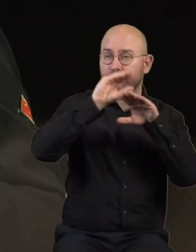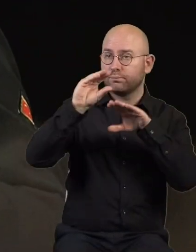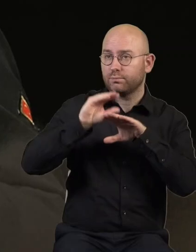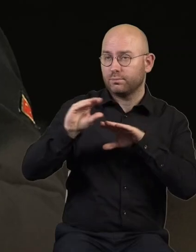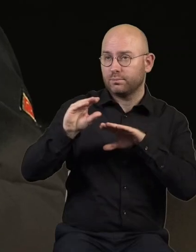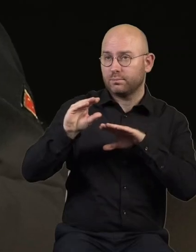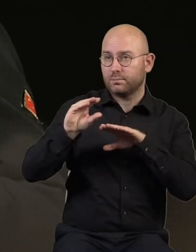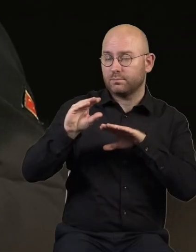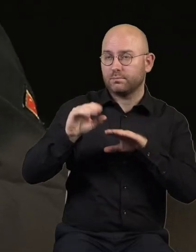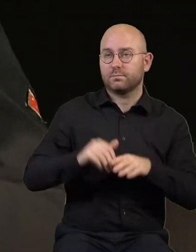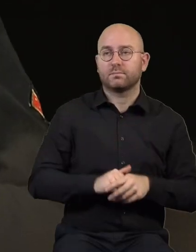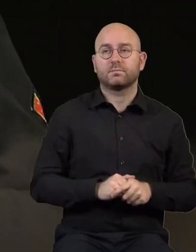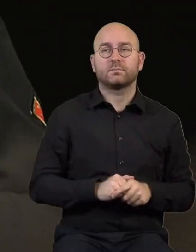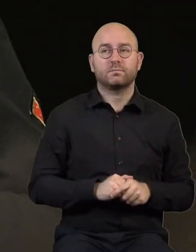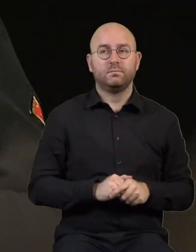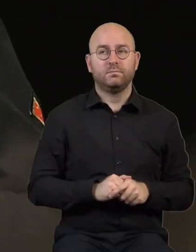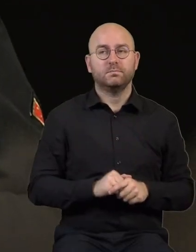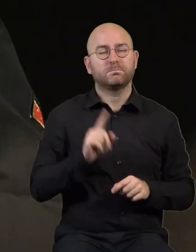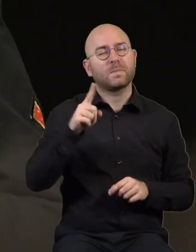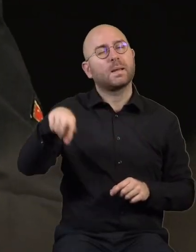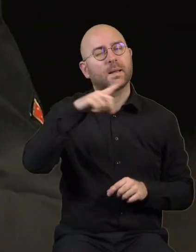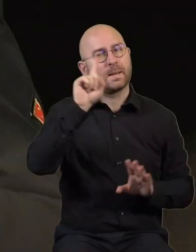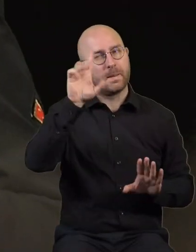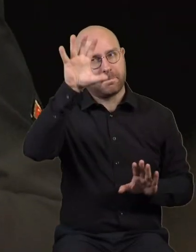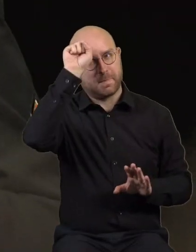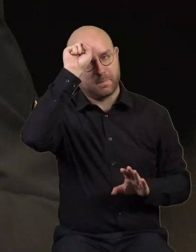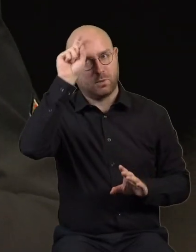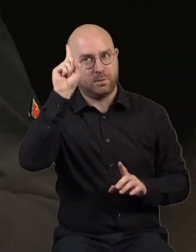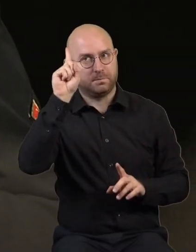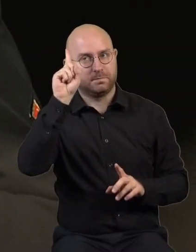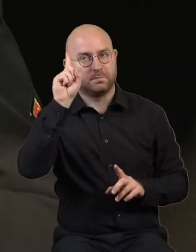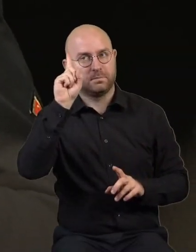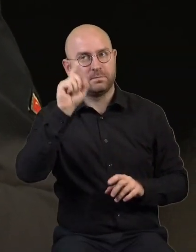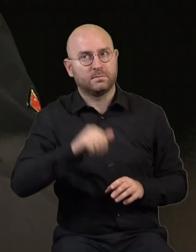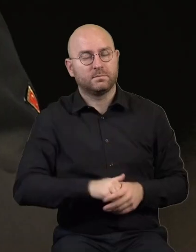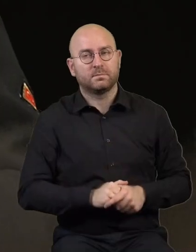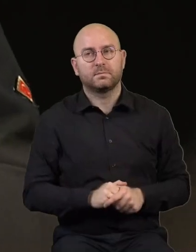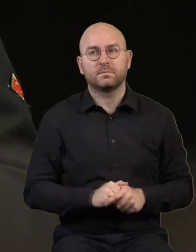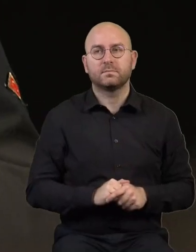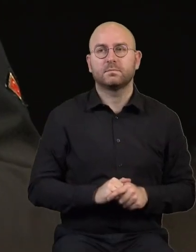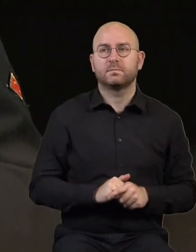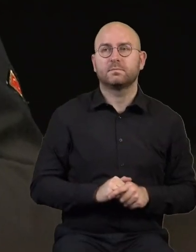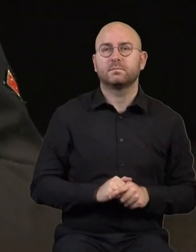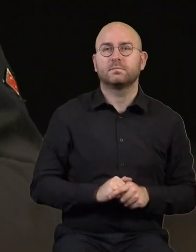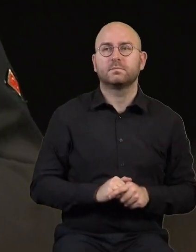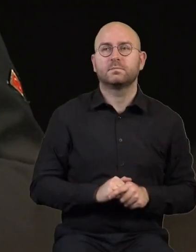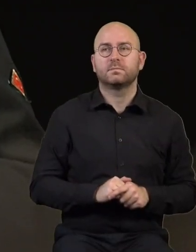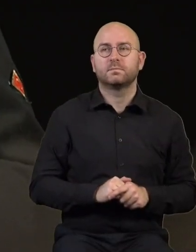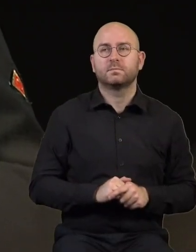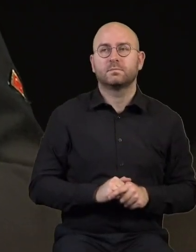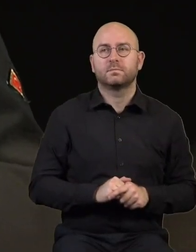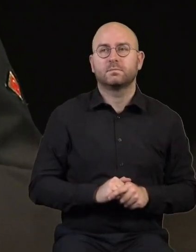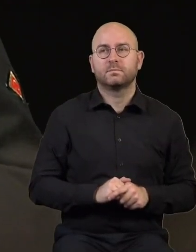forgotten. We all know the strategic compass, of course, which is important. We optimize